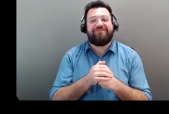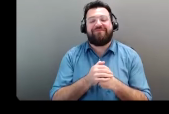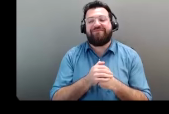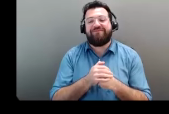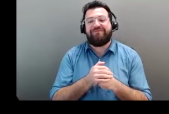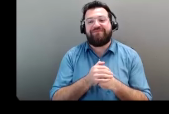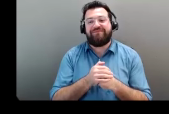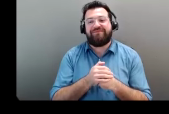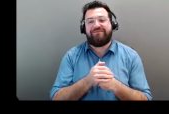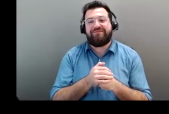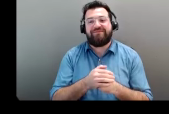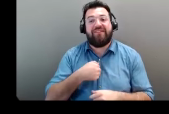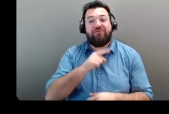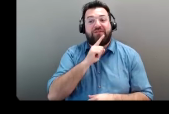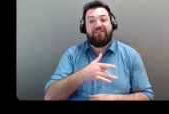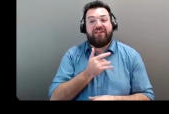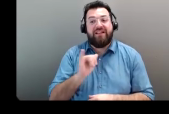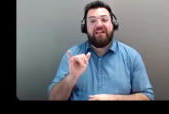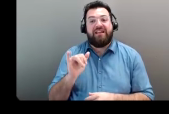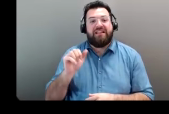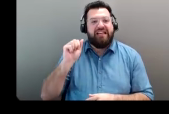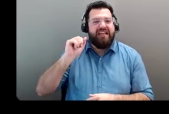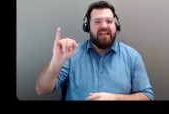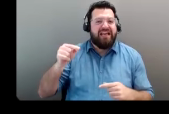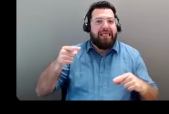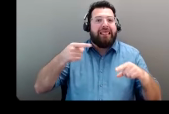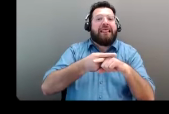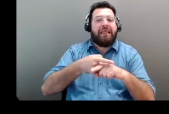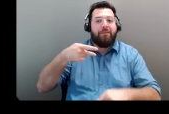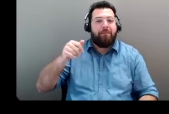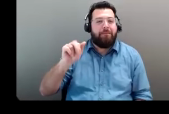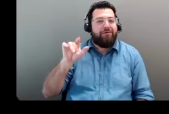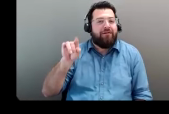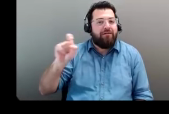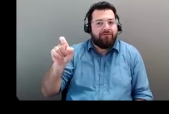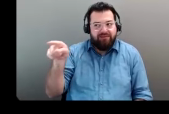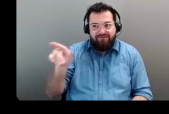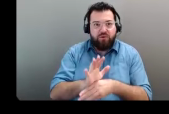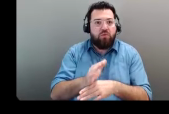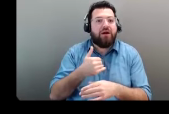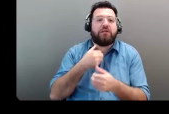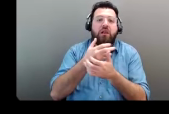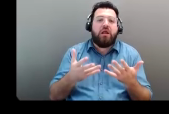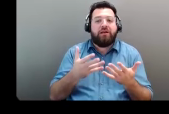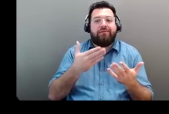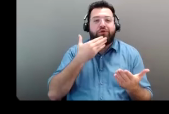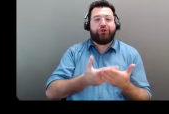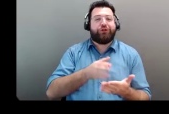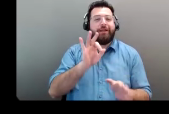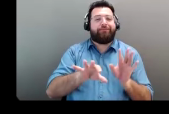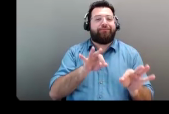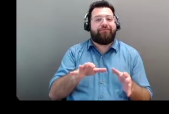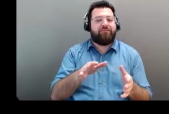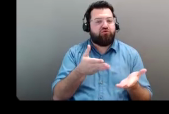so yeah, I really feel like the AI paradox, there is a lot of really good themes in there, a lot of good things to share with like